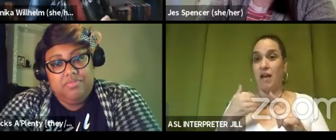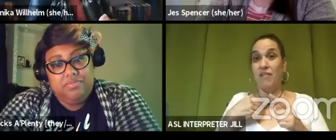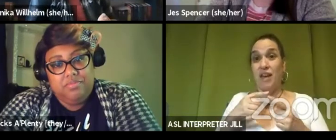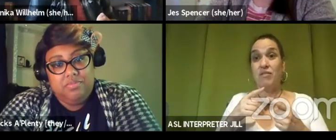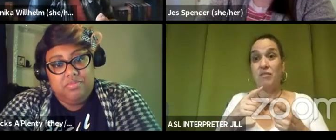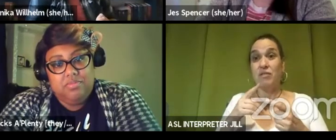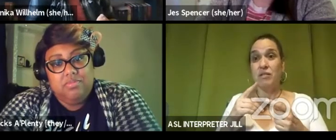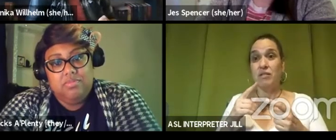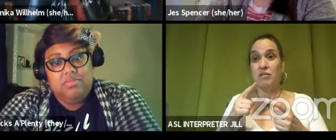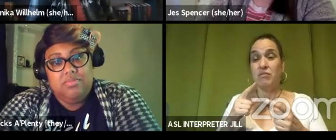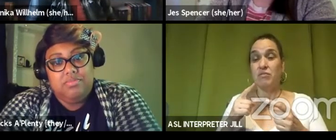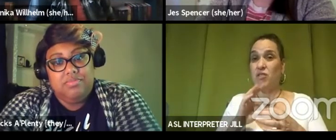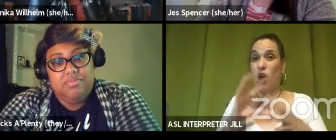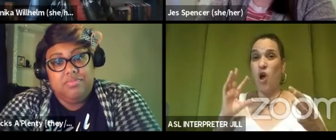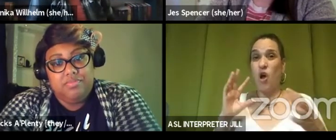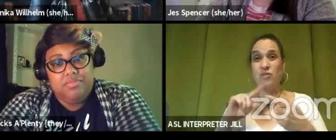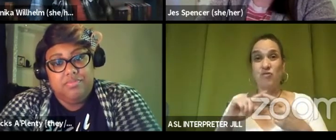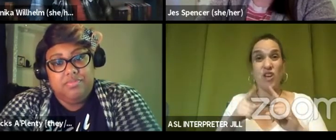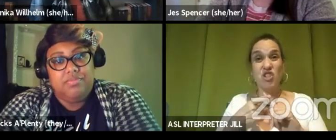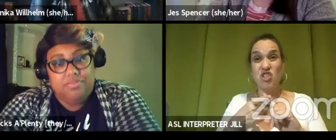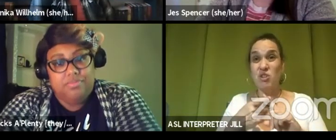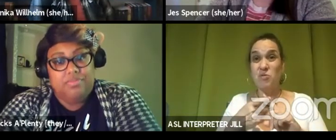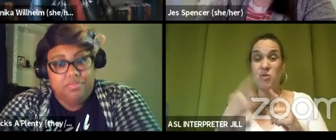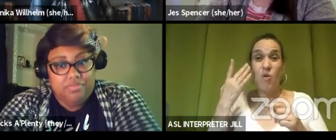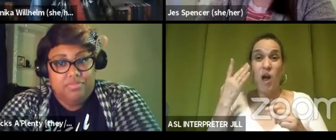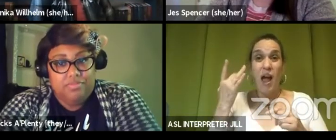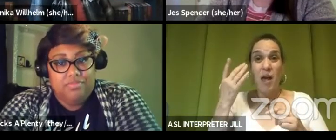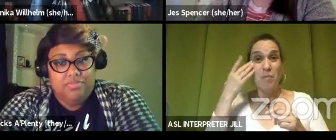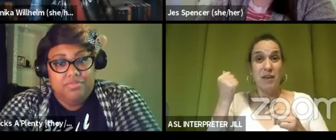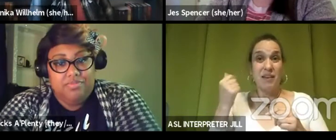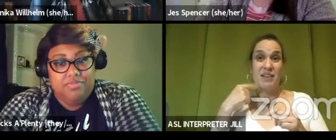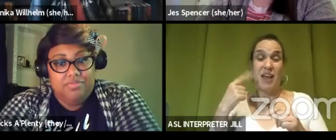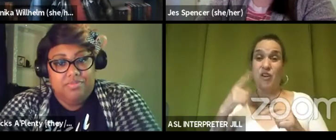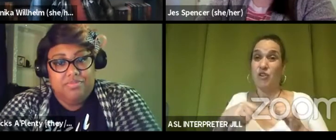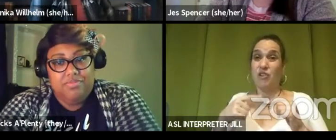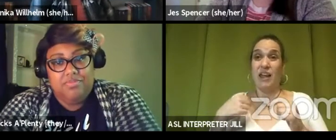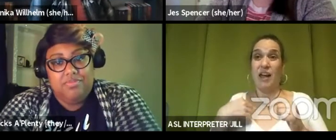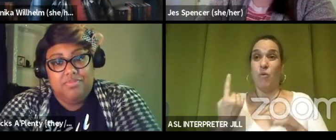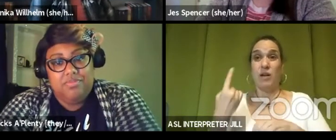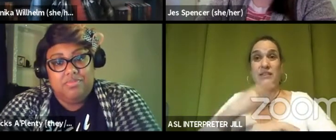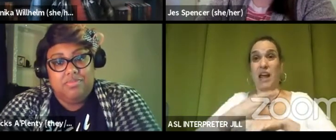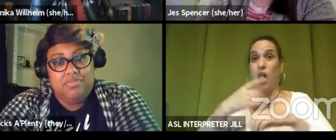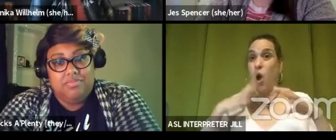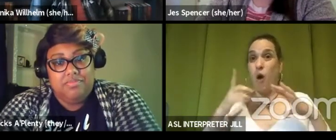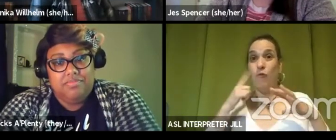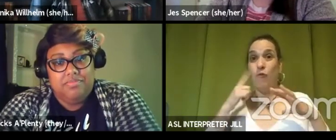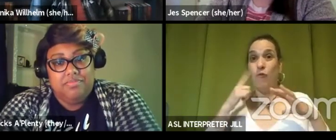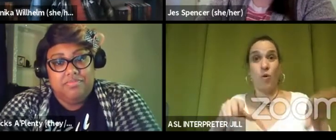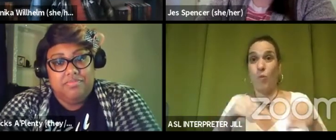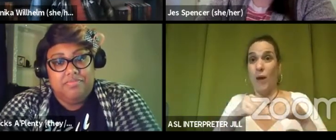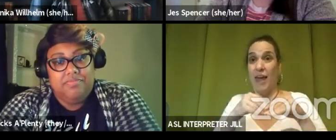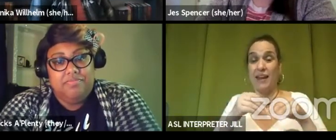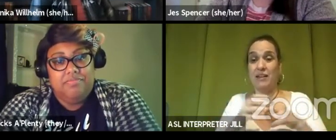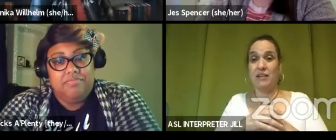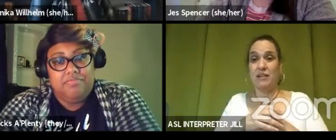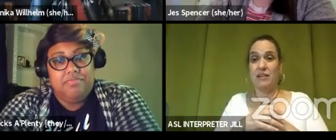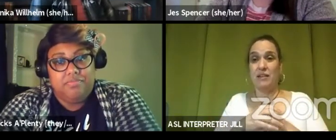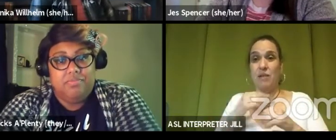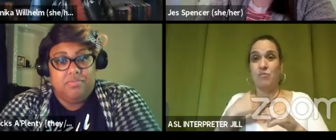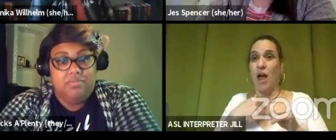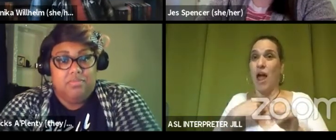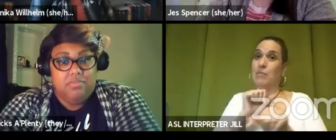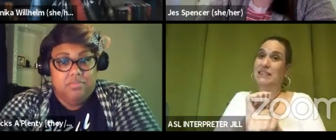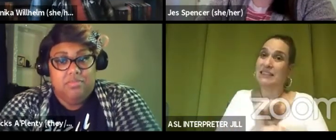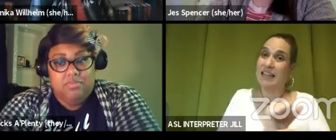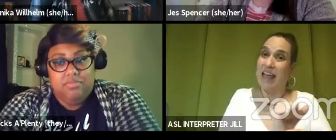lost connections because I couldn't take a day off for their wedding. And it's like, I'm sorry that I'm a slave to my